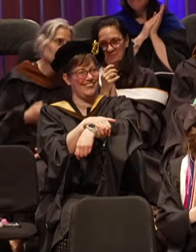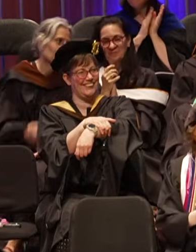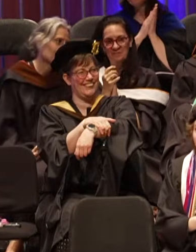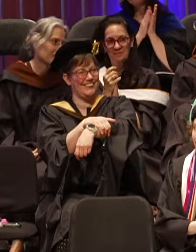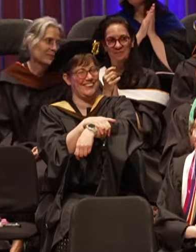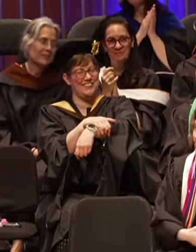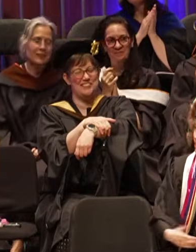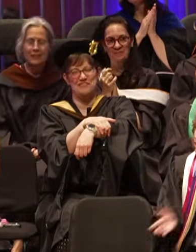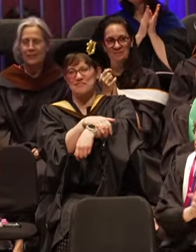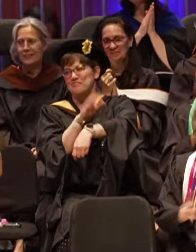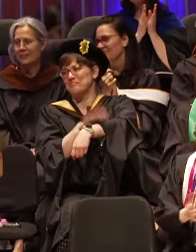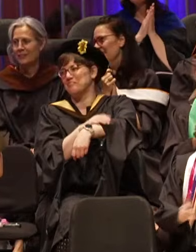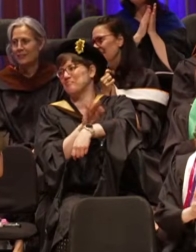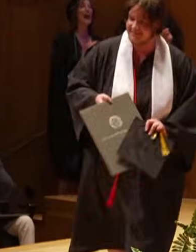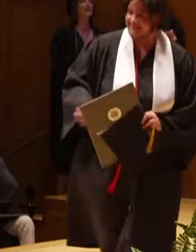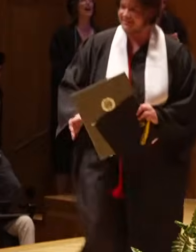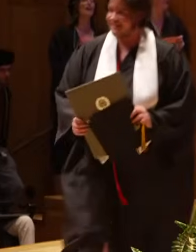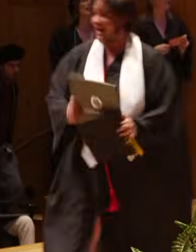Ursula Kiseno.